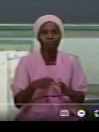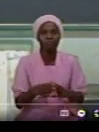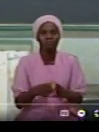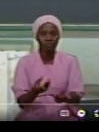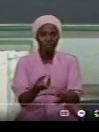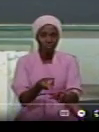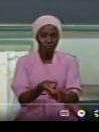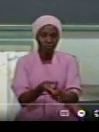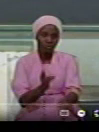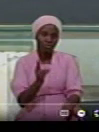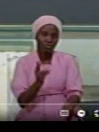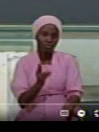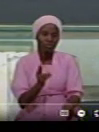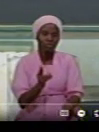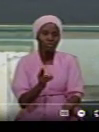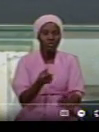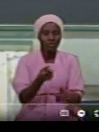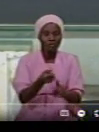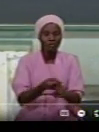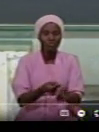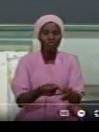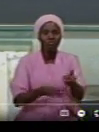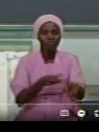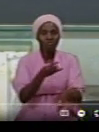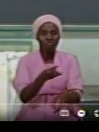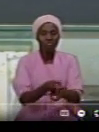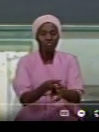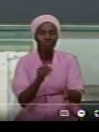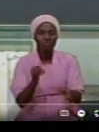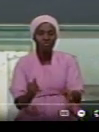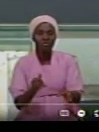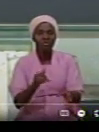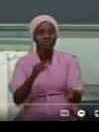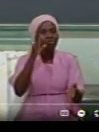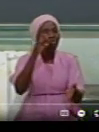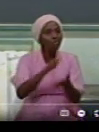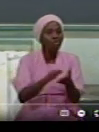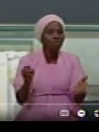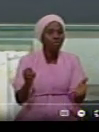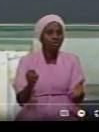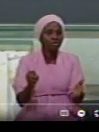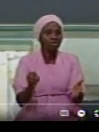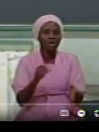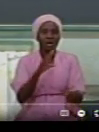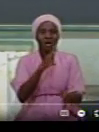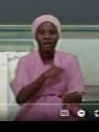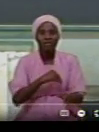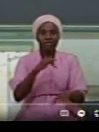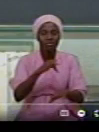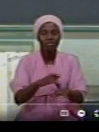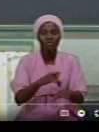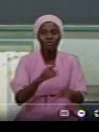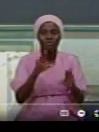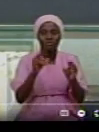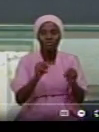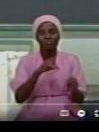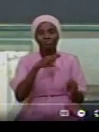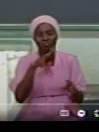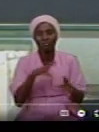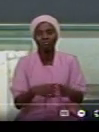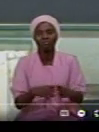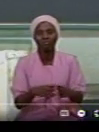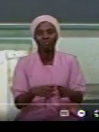unclean sinner, and I will receive you. And the faith that has evidence